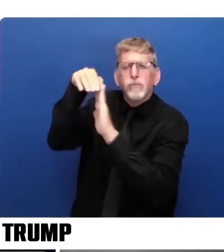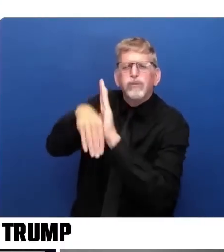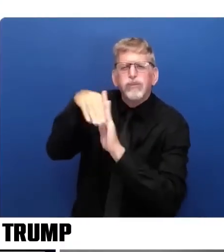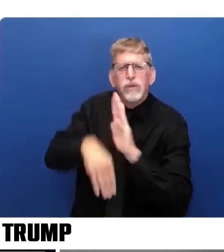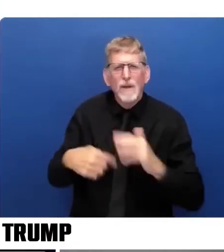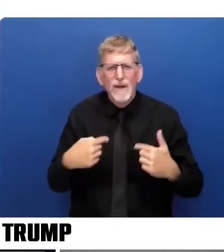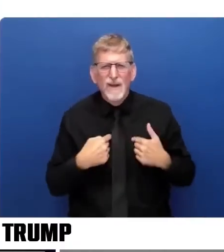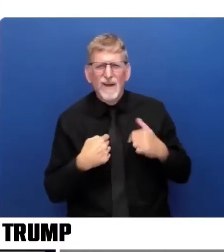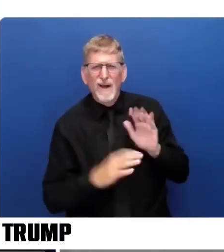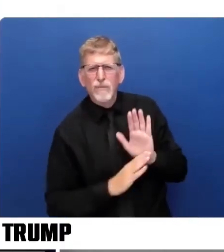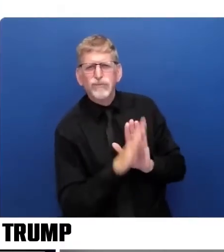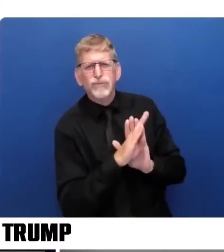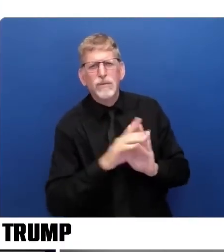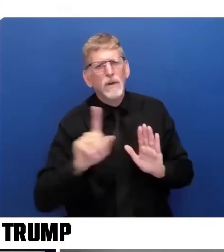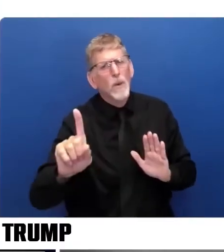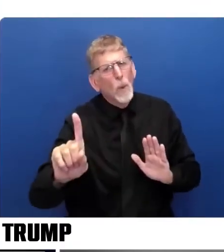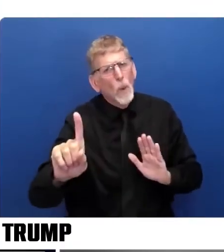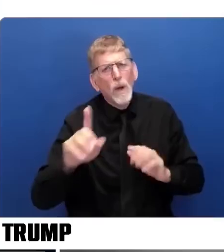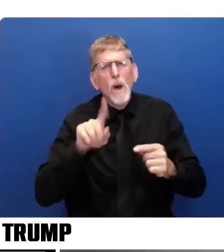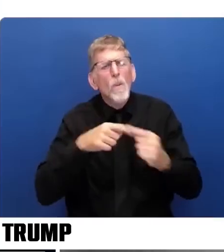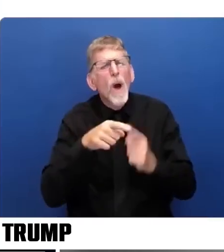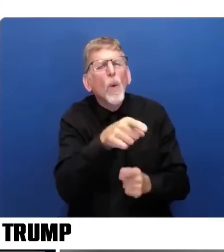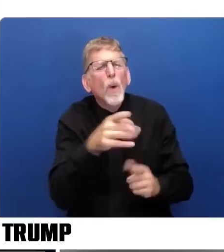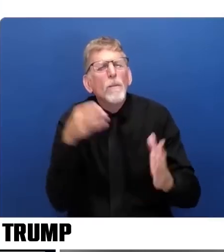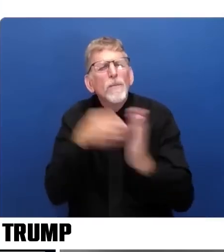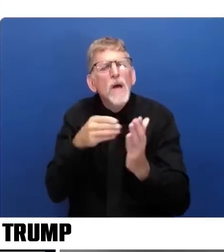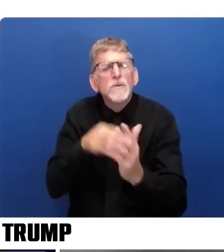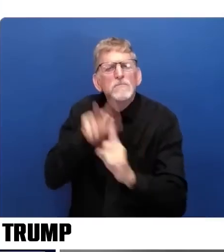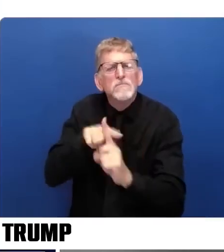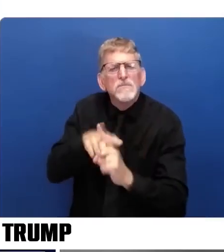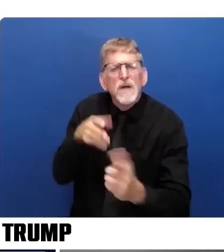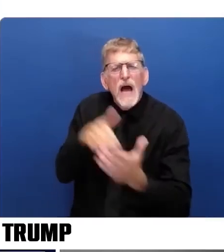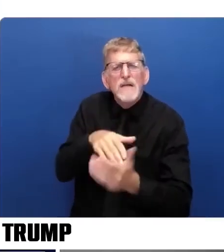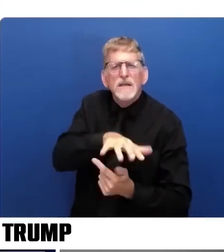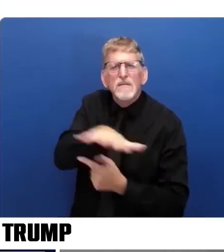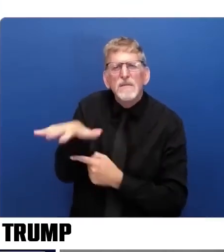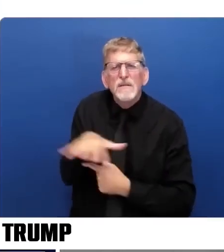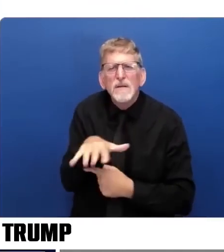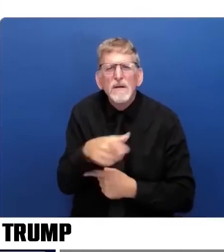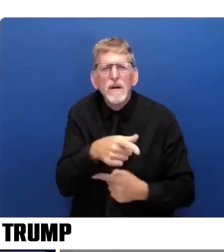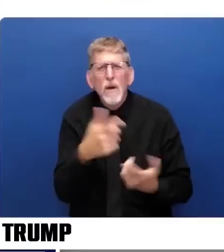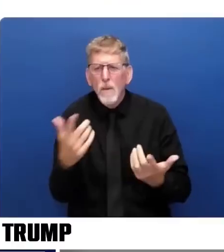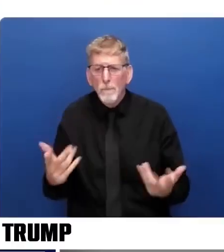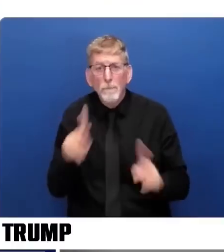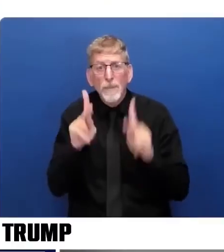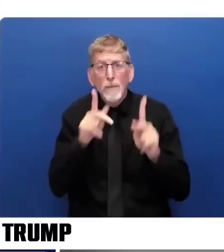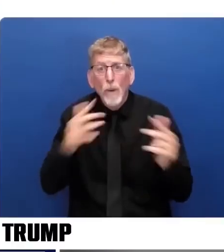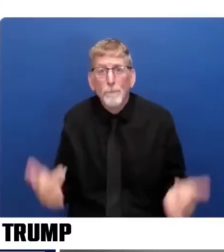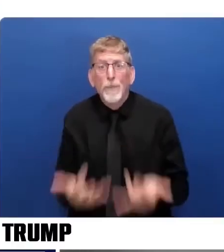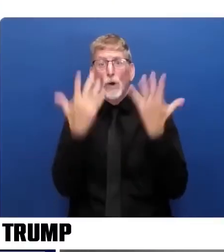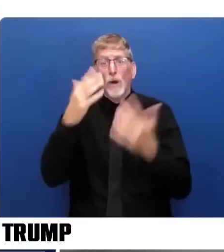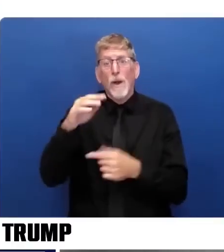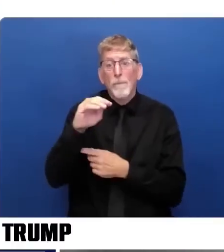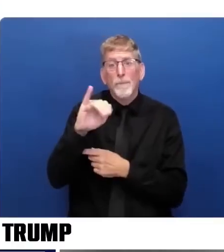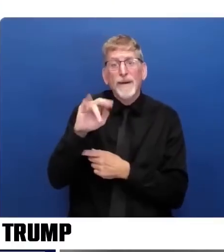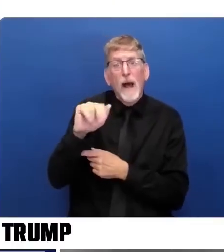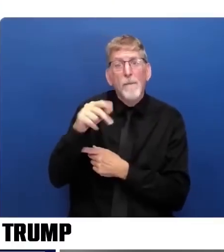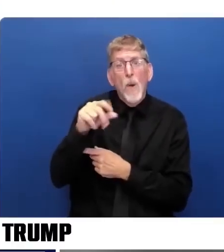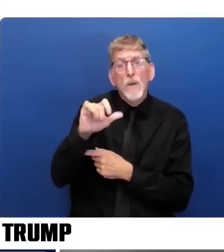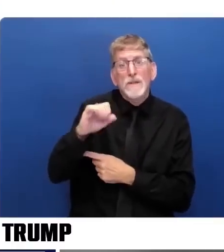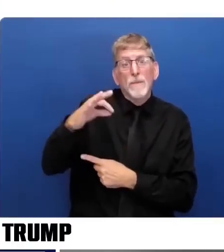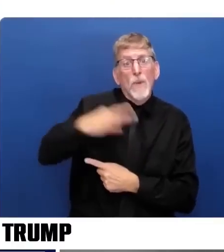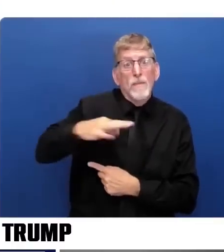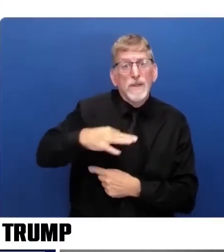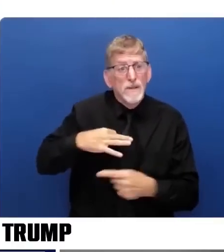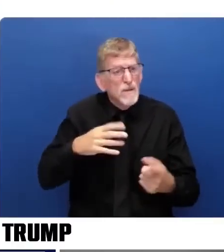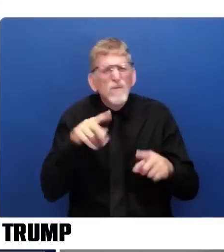be prosecuted? When are the people that burned down Minneapolis going to be prosecuted? Or in Seattle? They went into Seattle. They took over a big